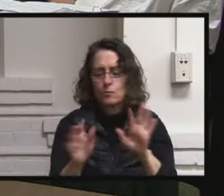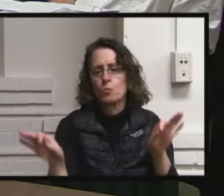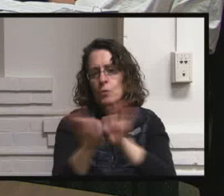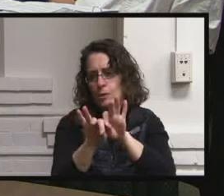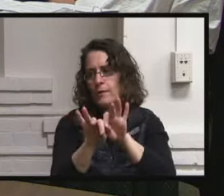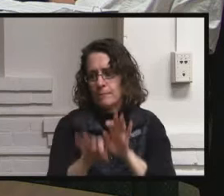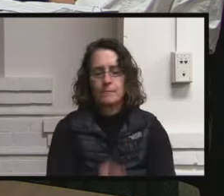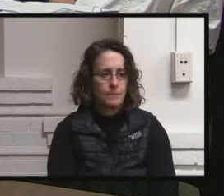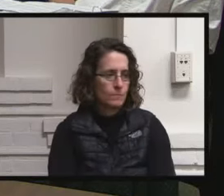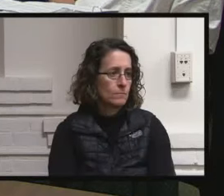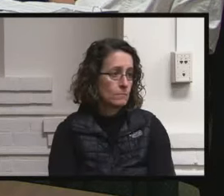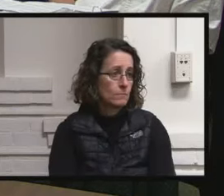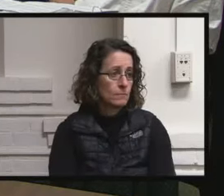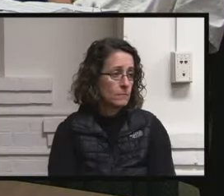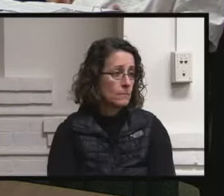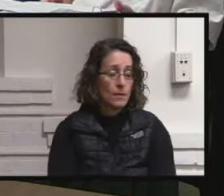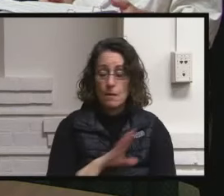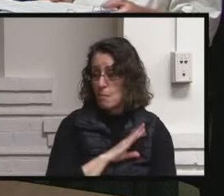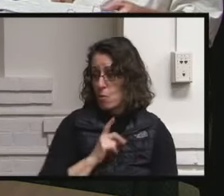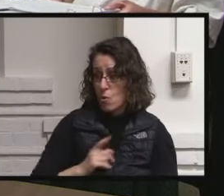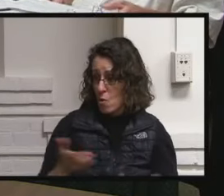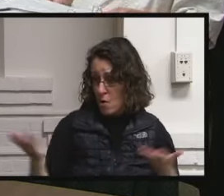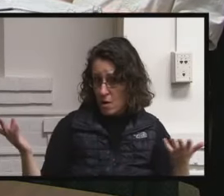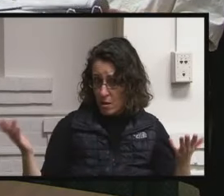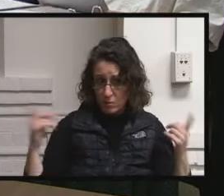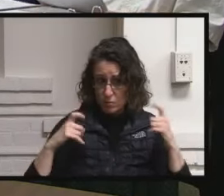Anybody on the board have any questions or comments?